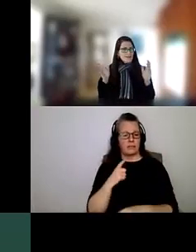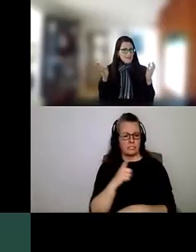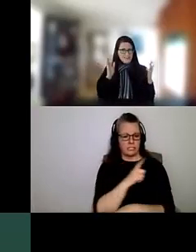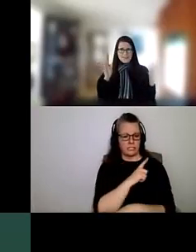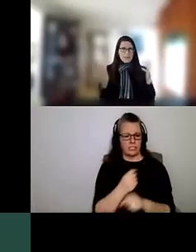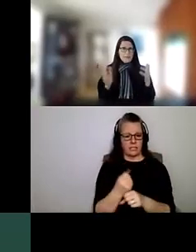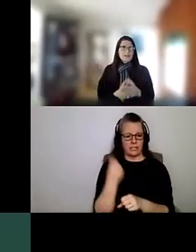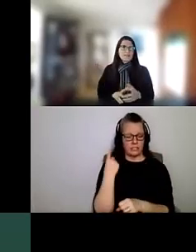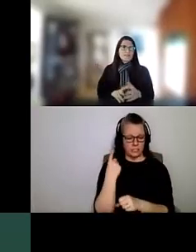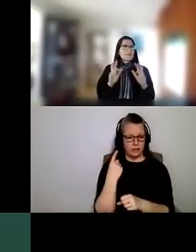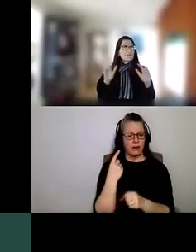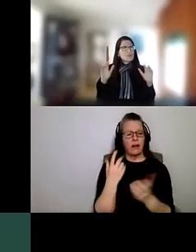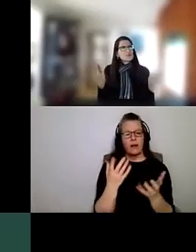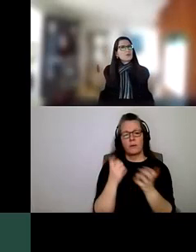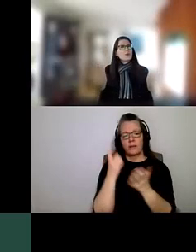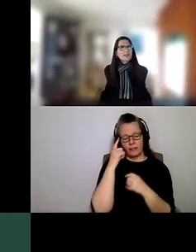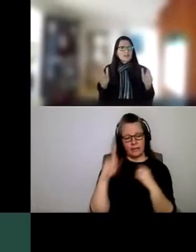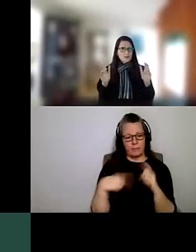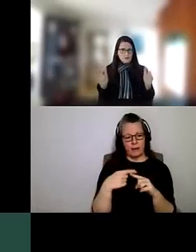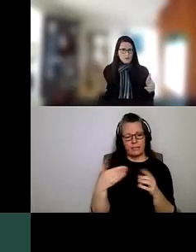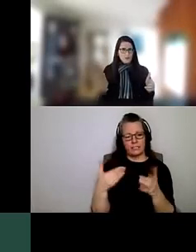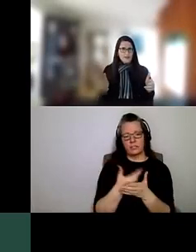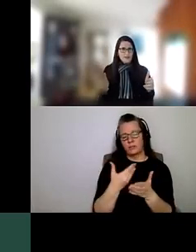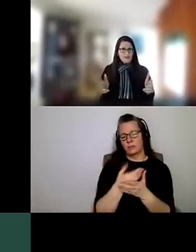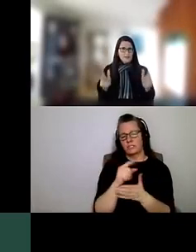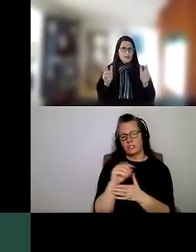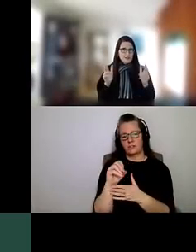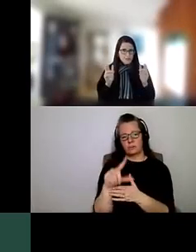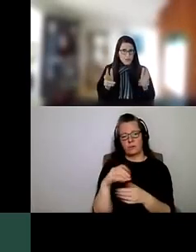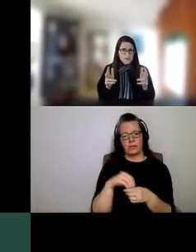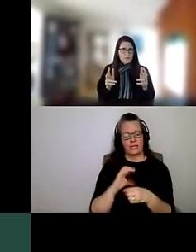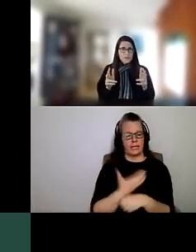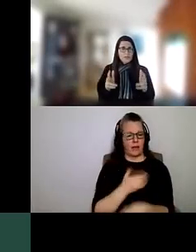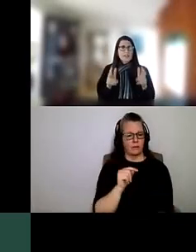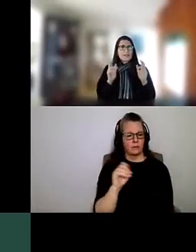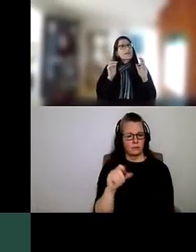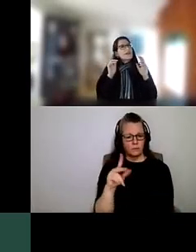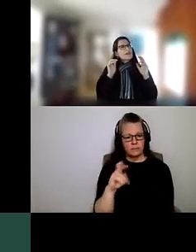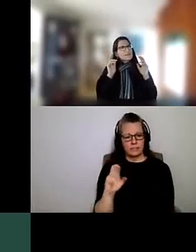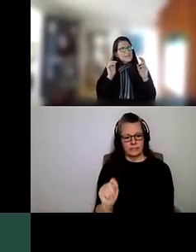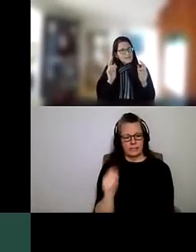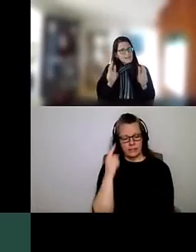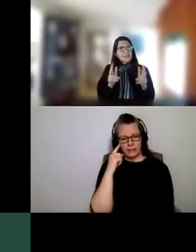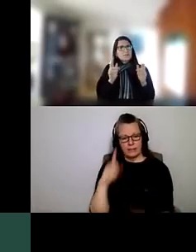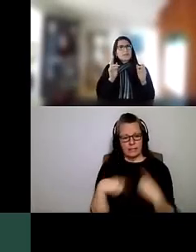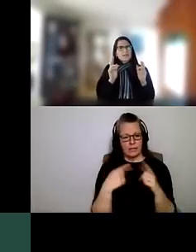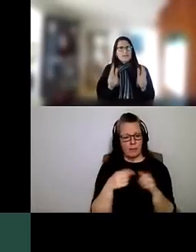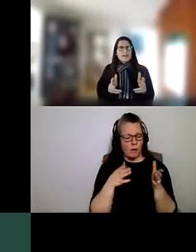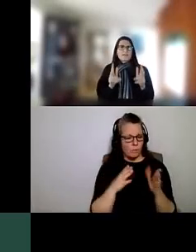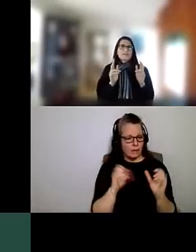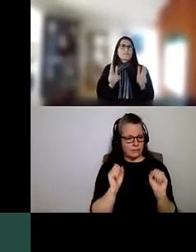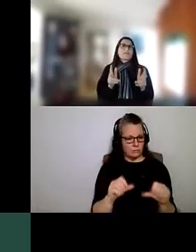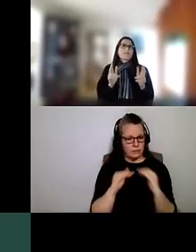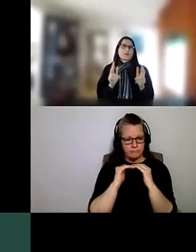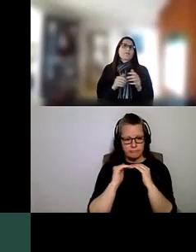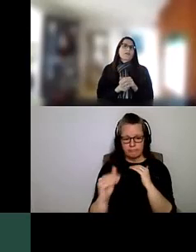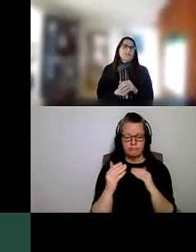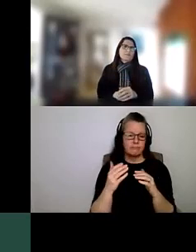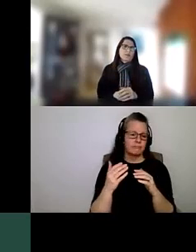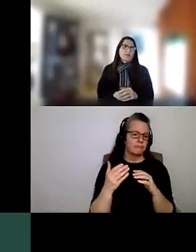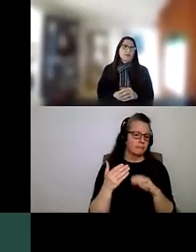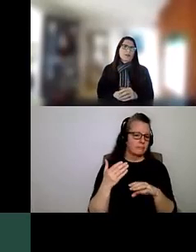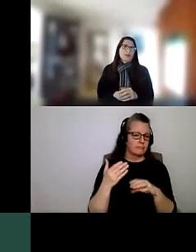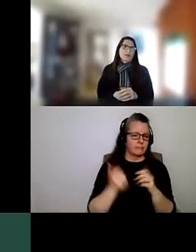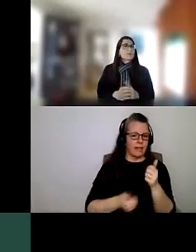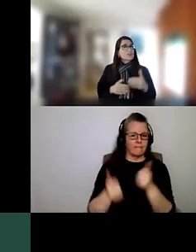I kind of like to think about it as the newest tool in our toolkit as we're thinking of ways that we're going to be sustainably advancing the delivery of